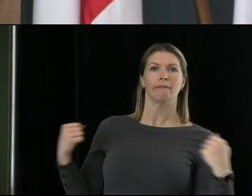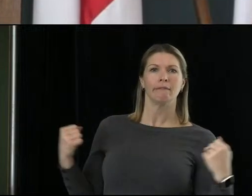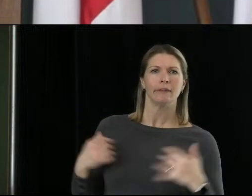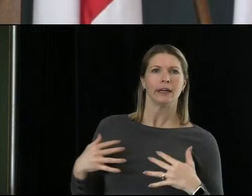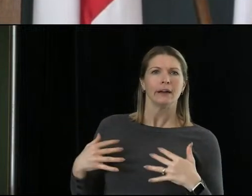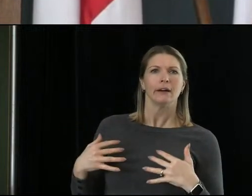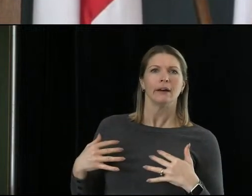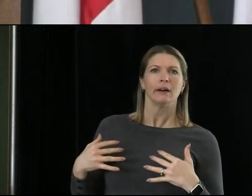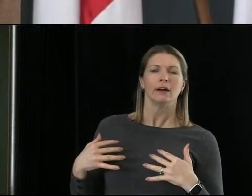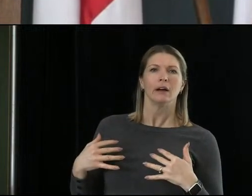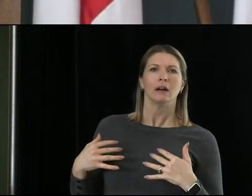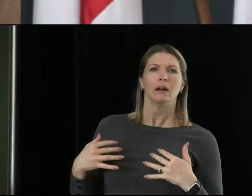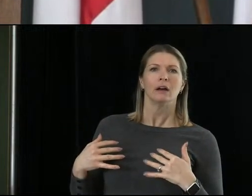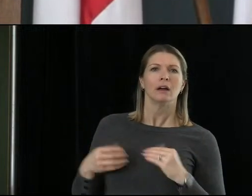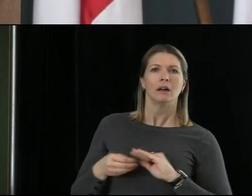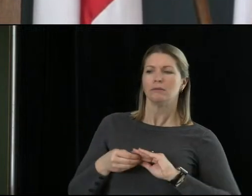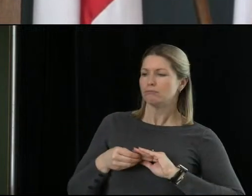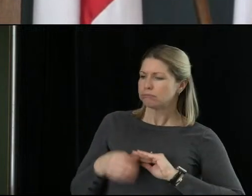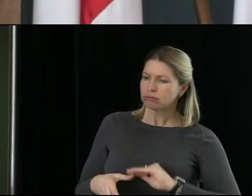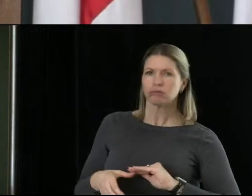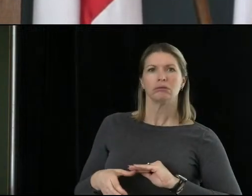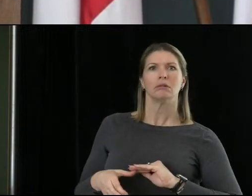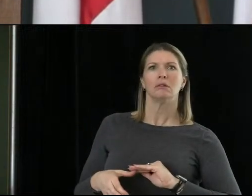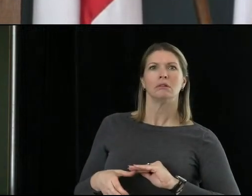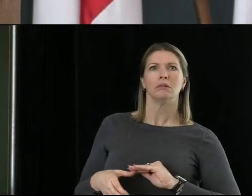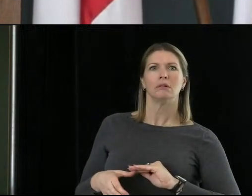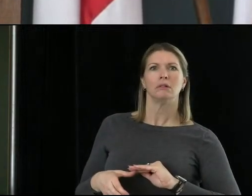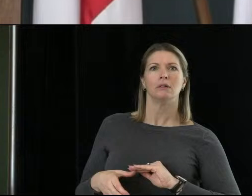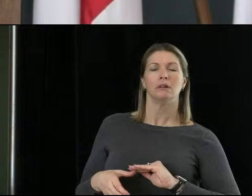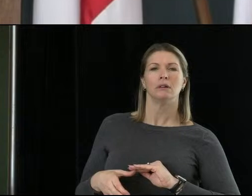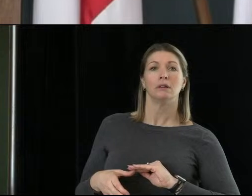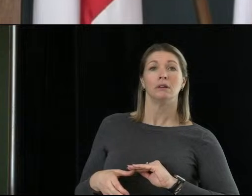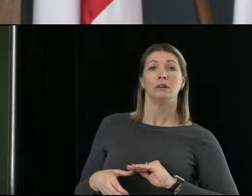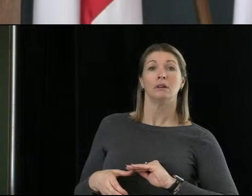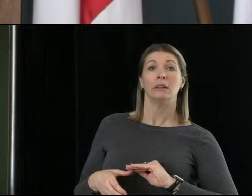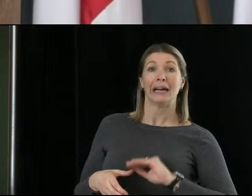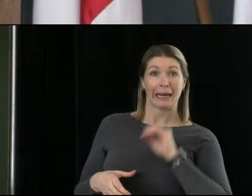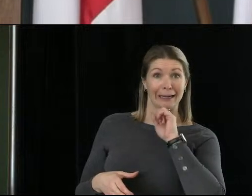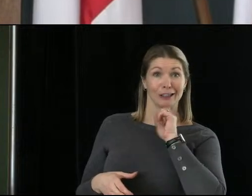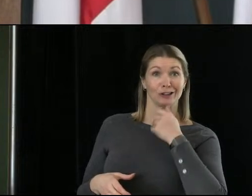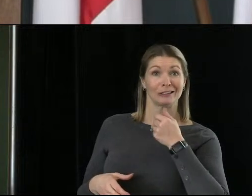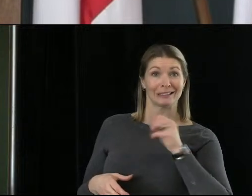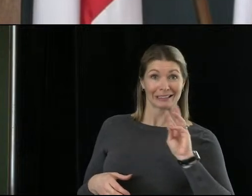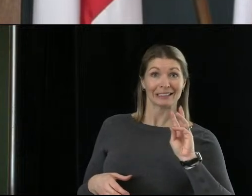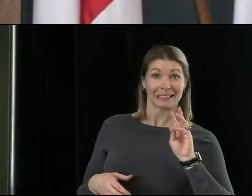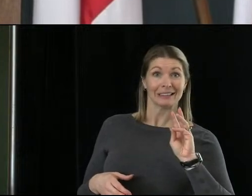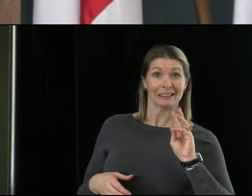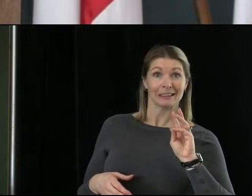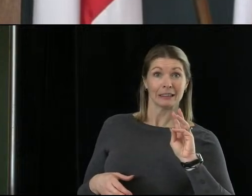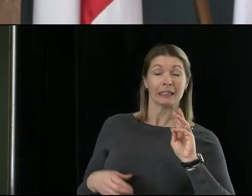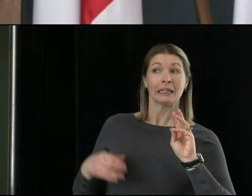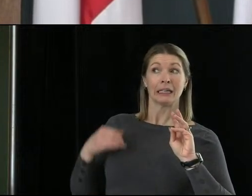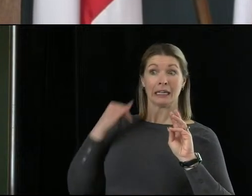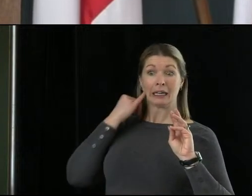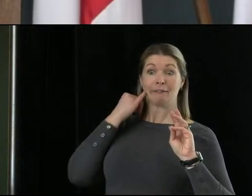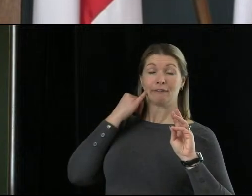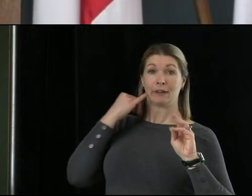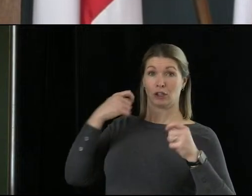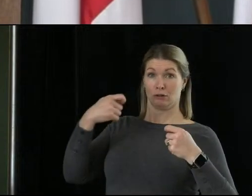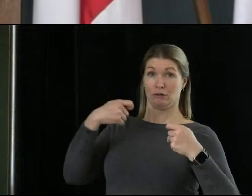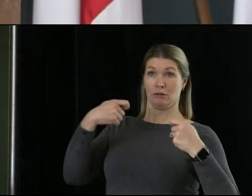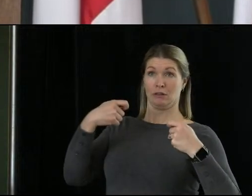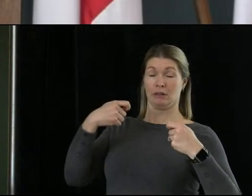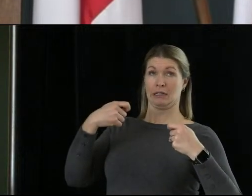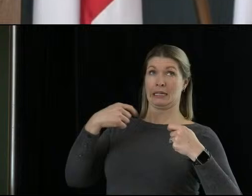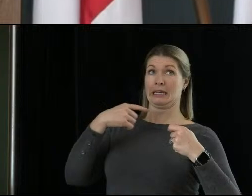All self-esteem is gone. And they tell you, if you need to leave, you only